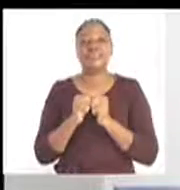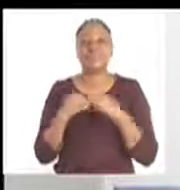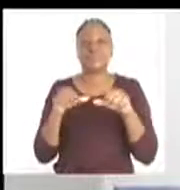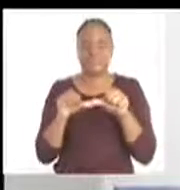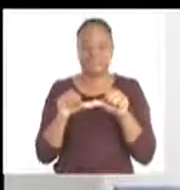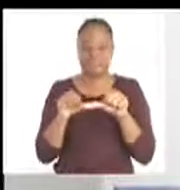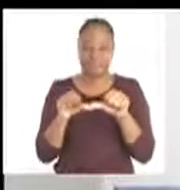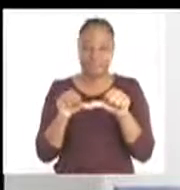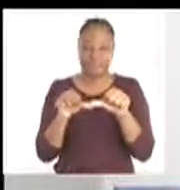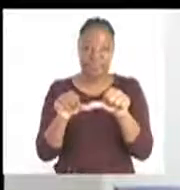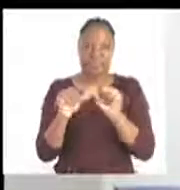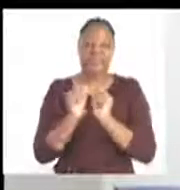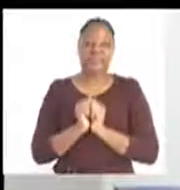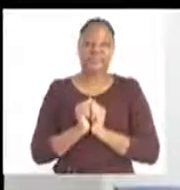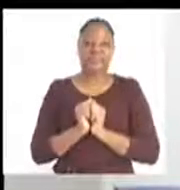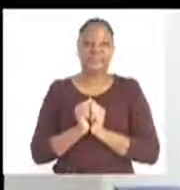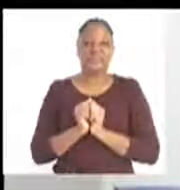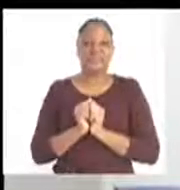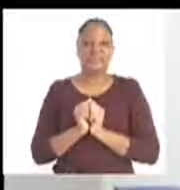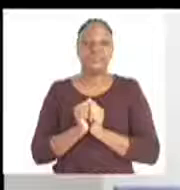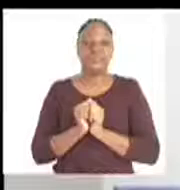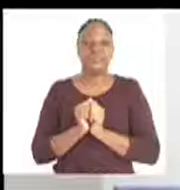see. Pick a card.